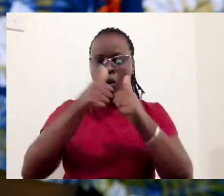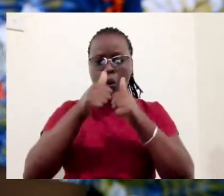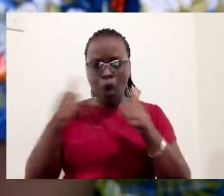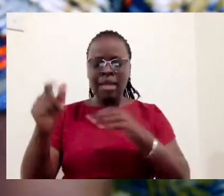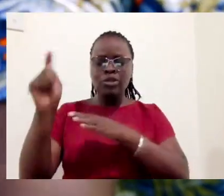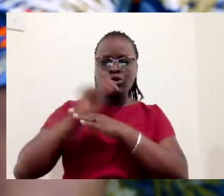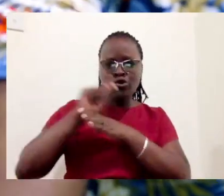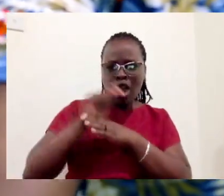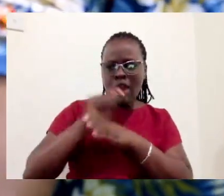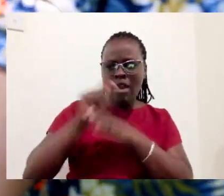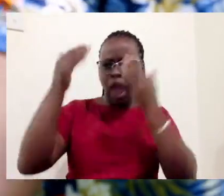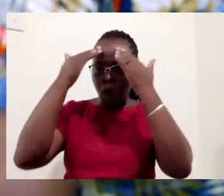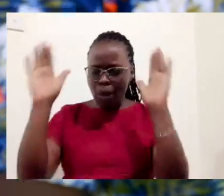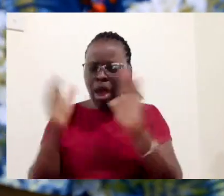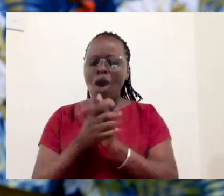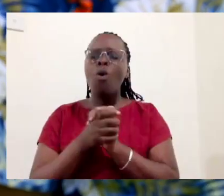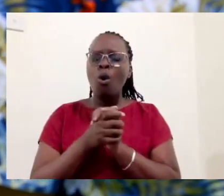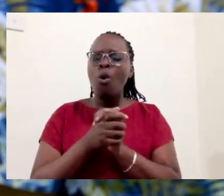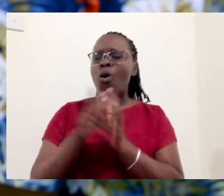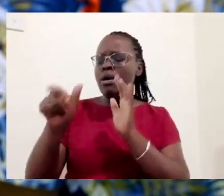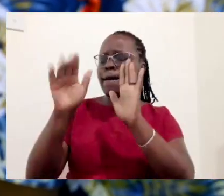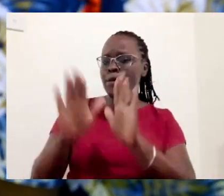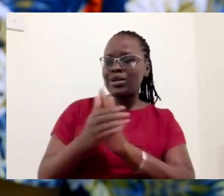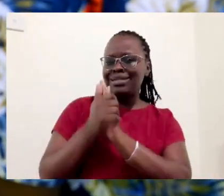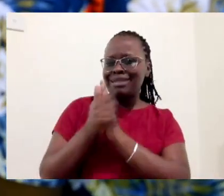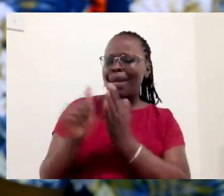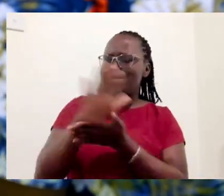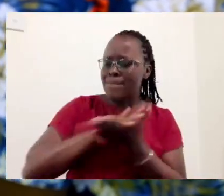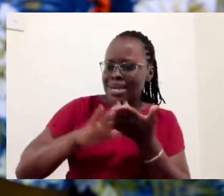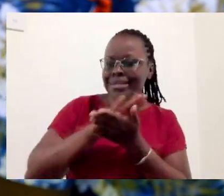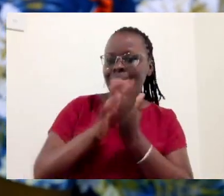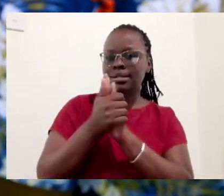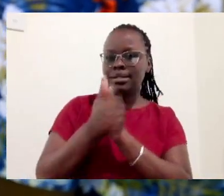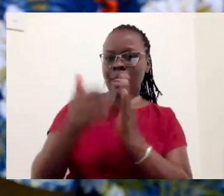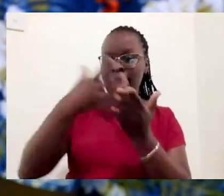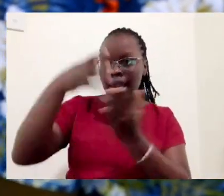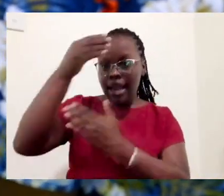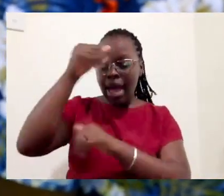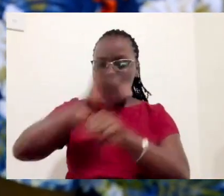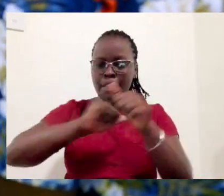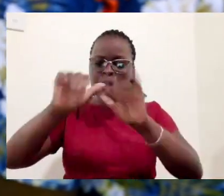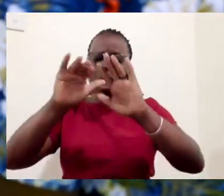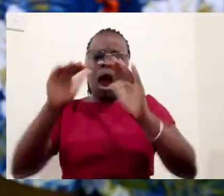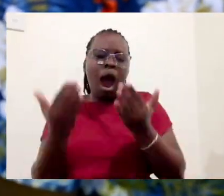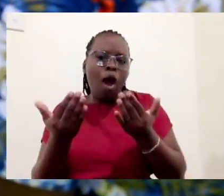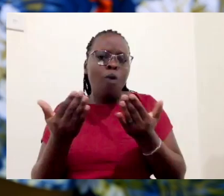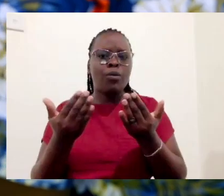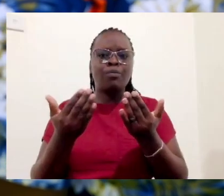to know about the essential skills, they are able to learn about how